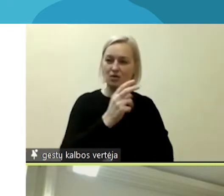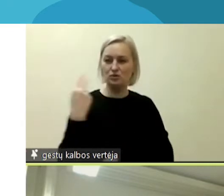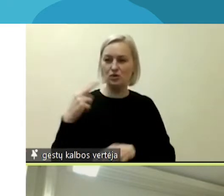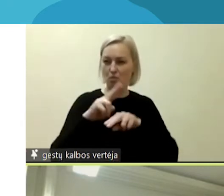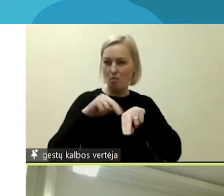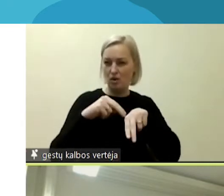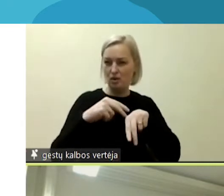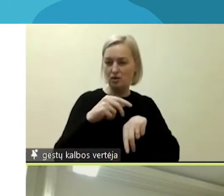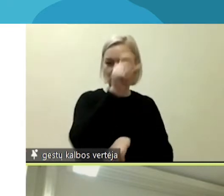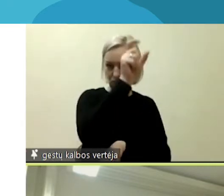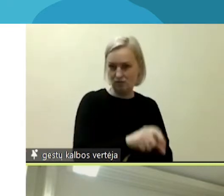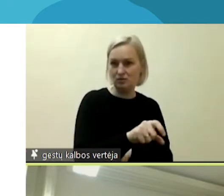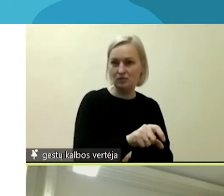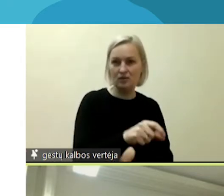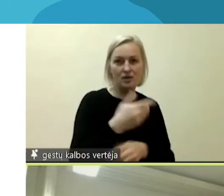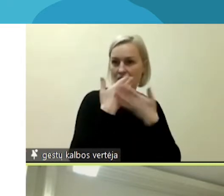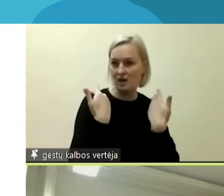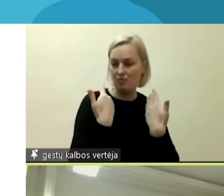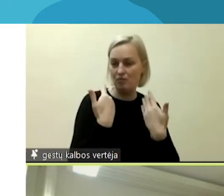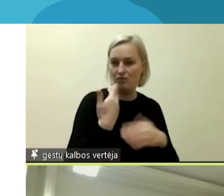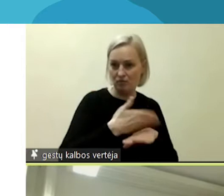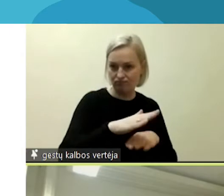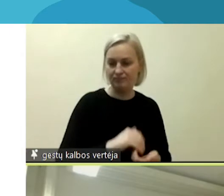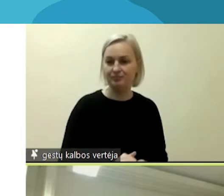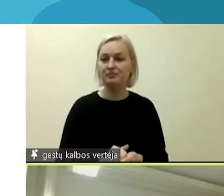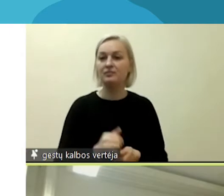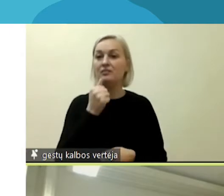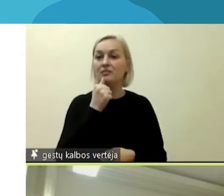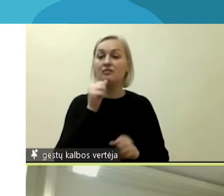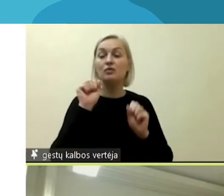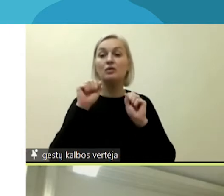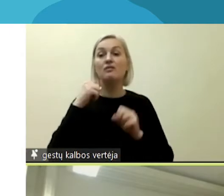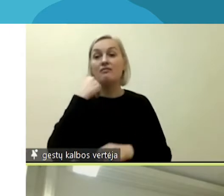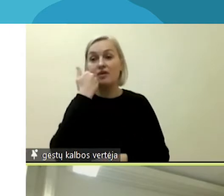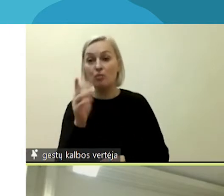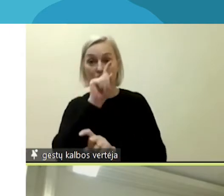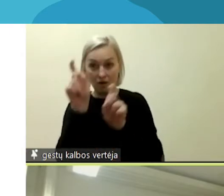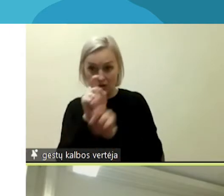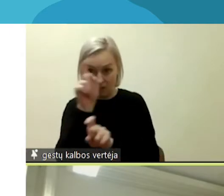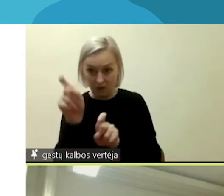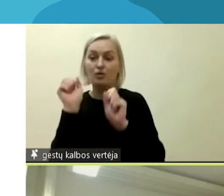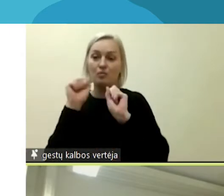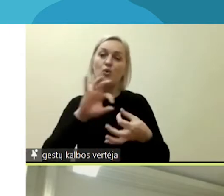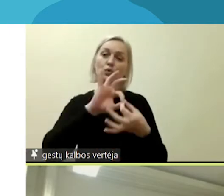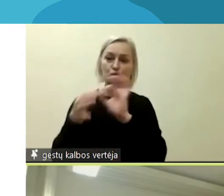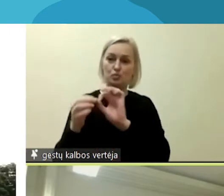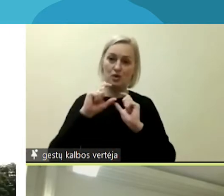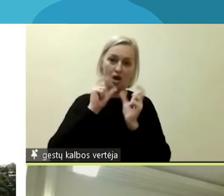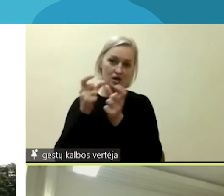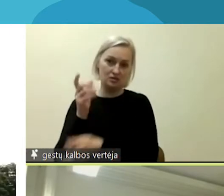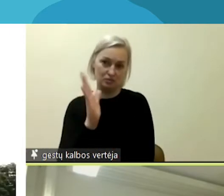some questions later, so I give the words to my Irish